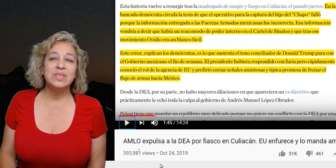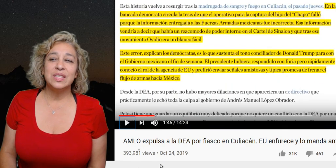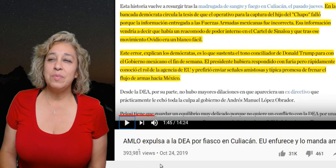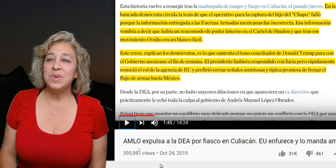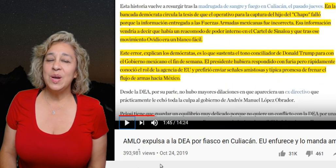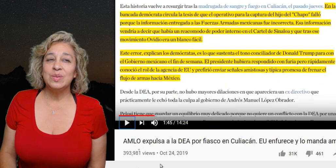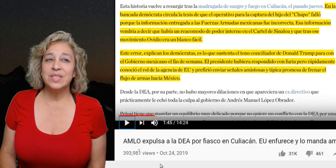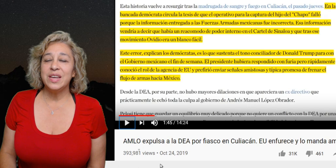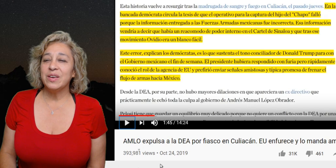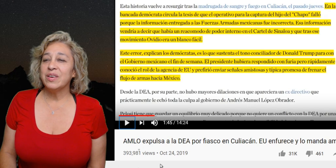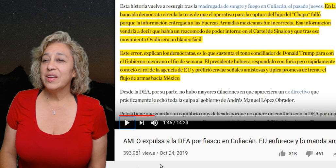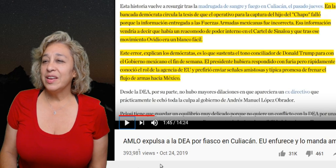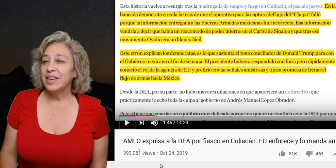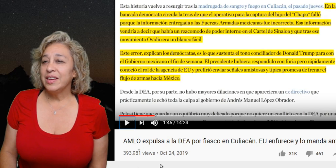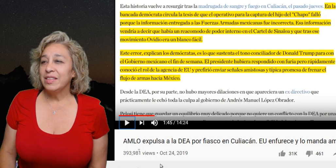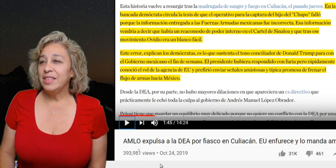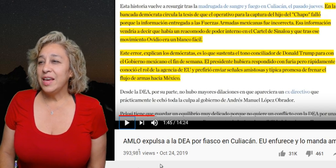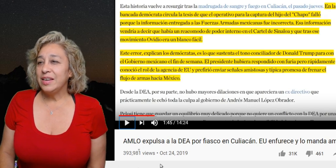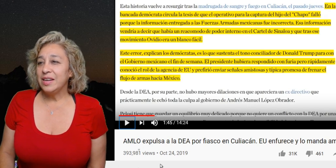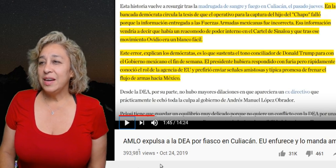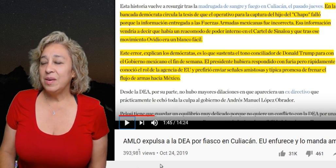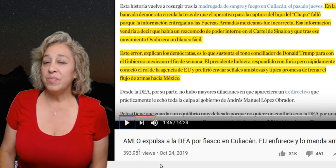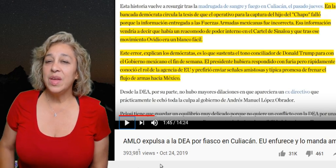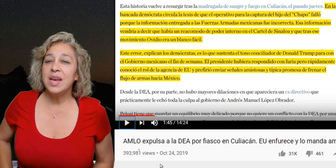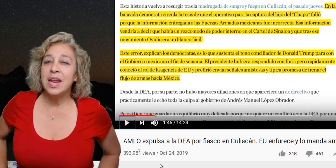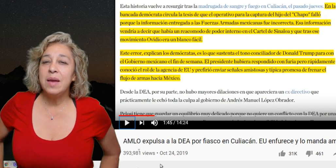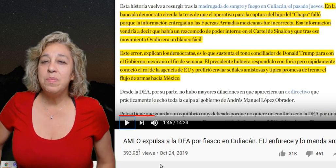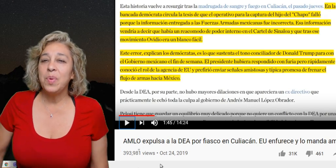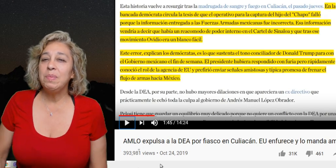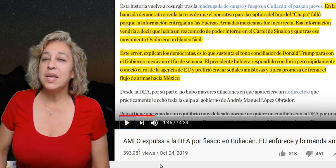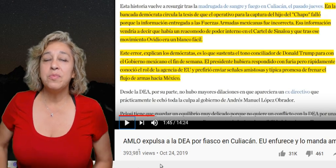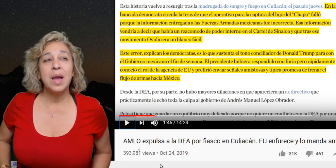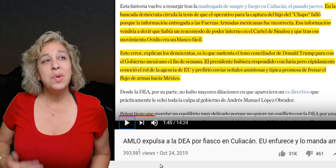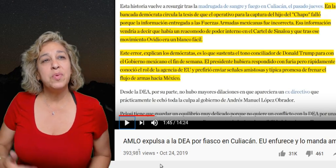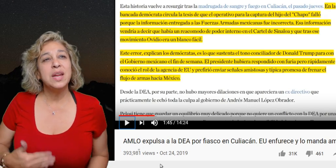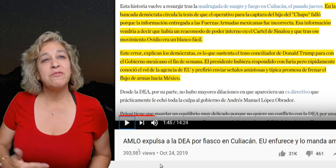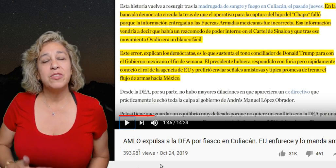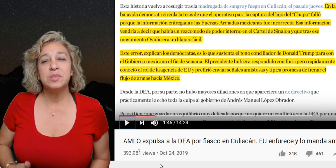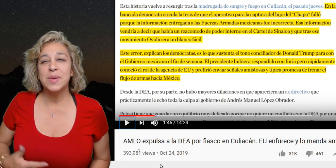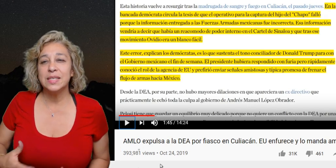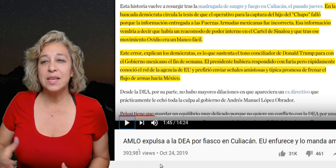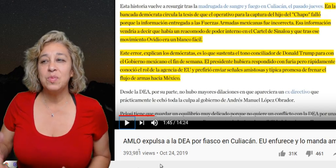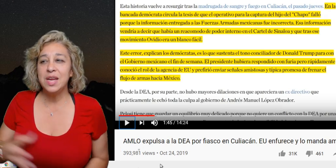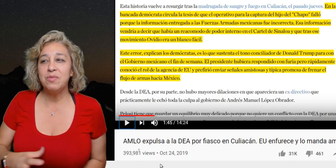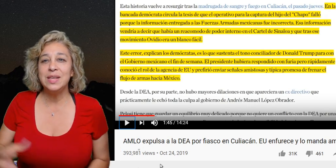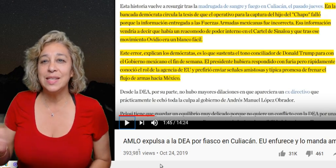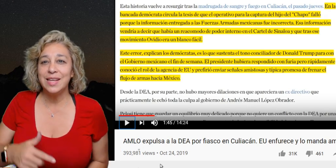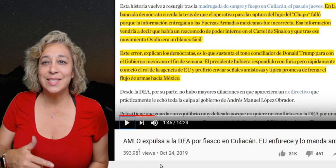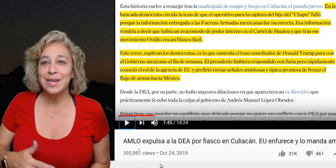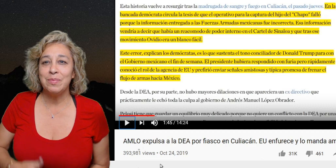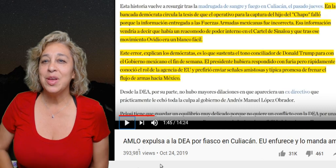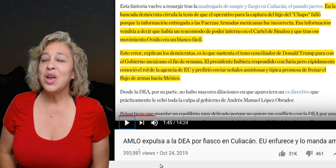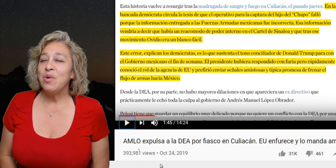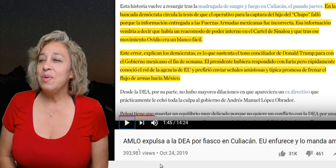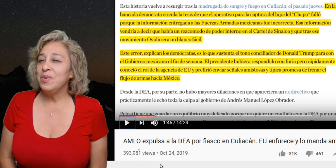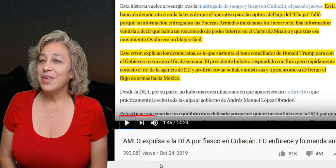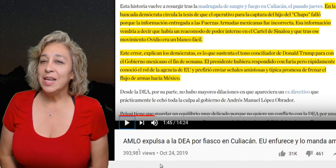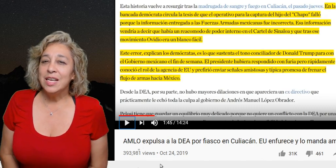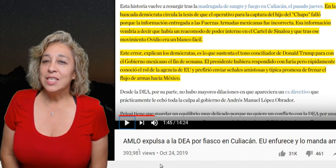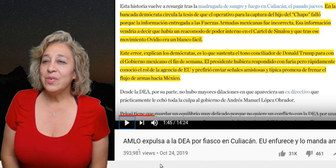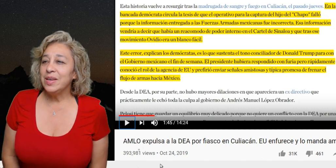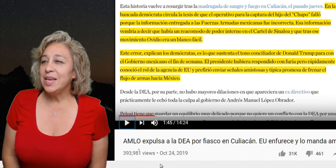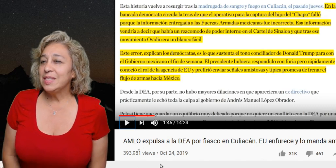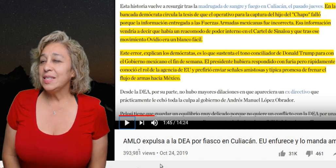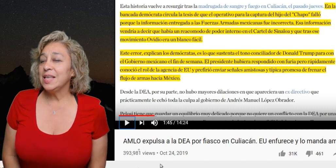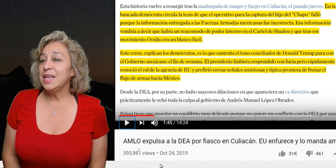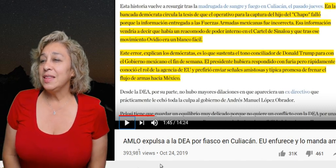go to some notes here that, and I'm probably going to, I'm going to read it first because then when he reads it, he's going to remove it.